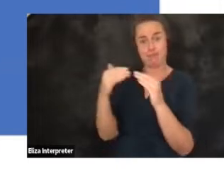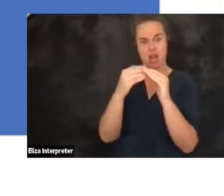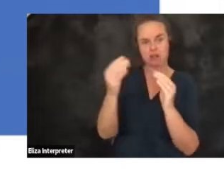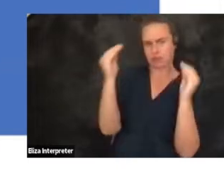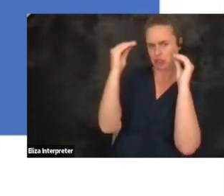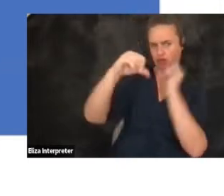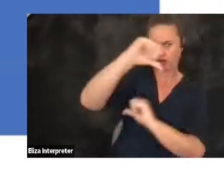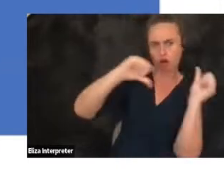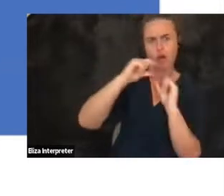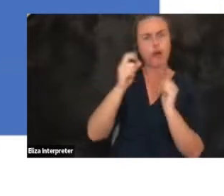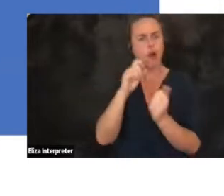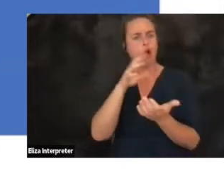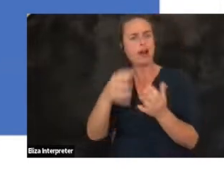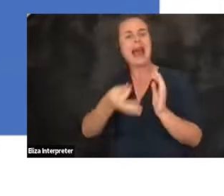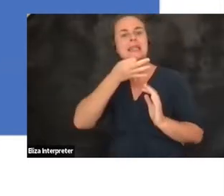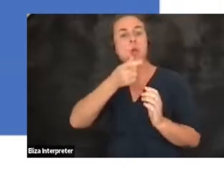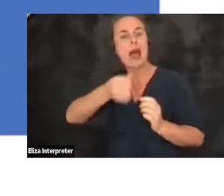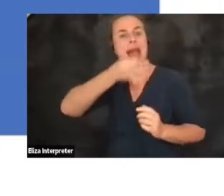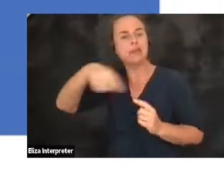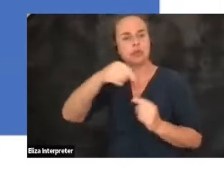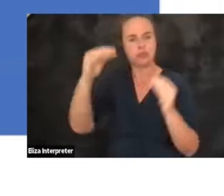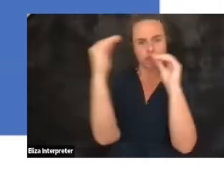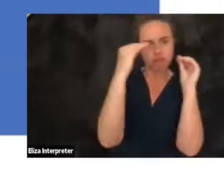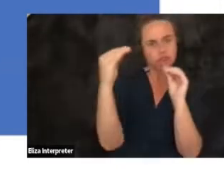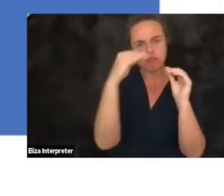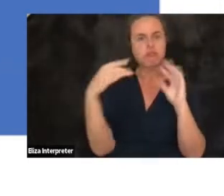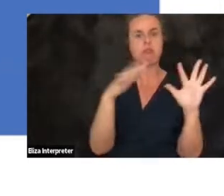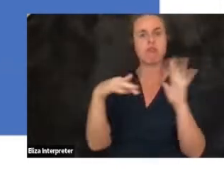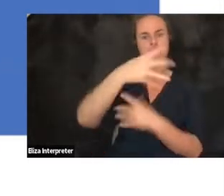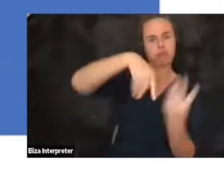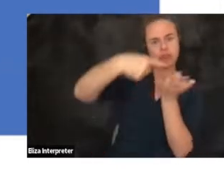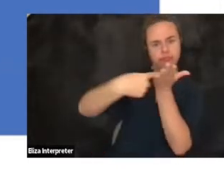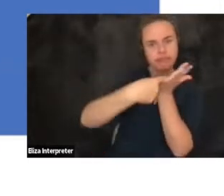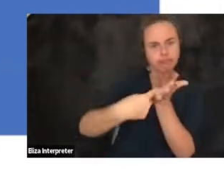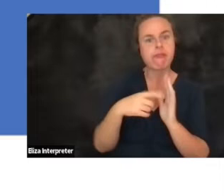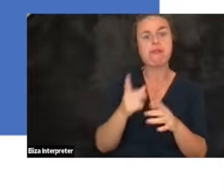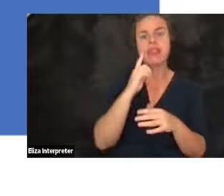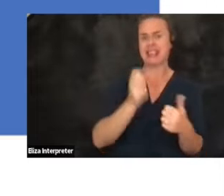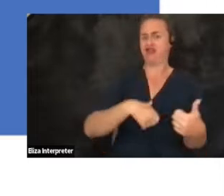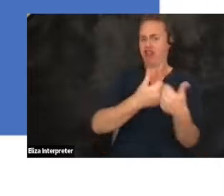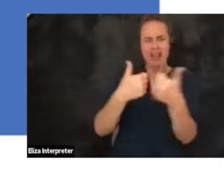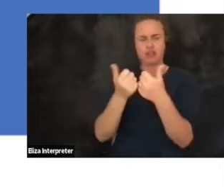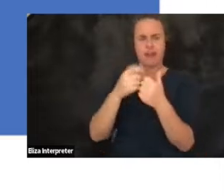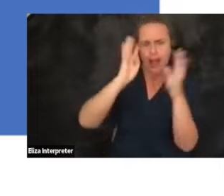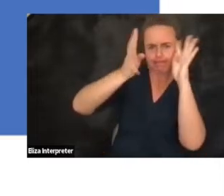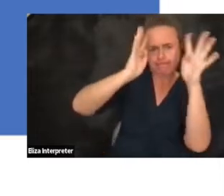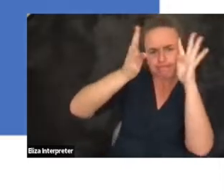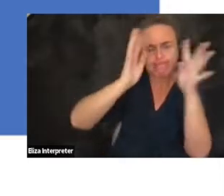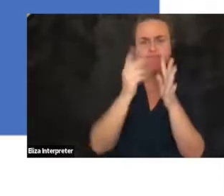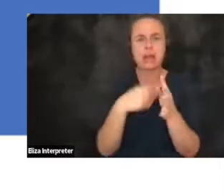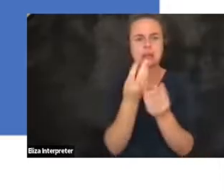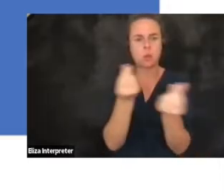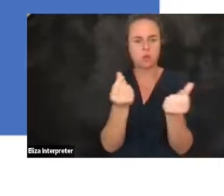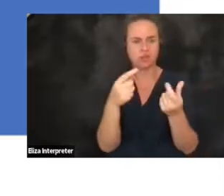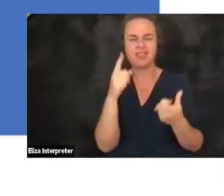Peer organizations come together to focus on a problem, explore that challenge, and co-create solutions. Because this